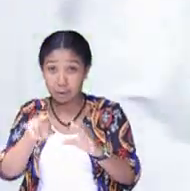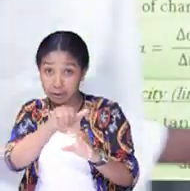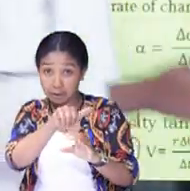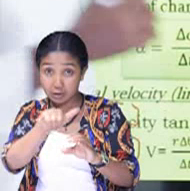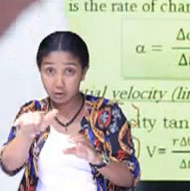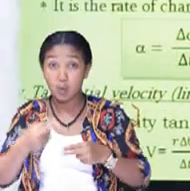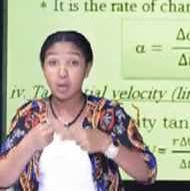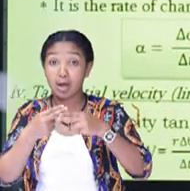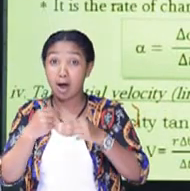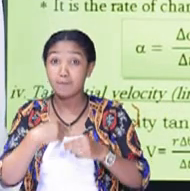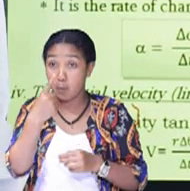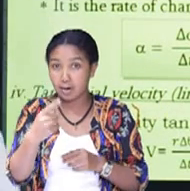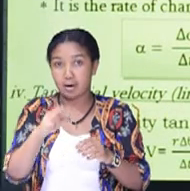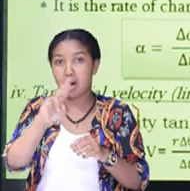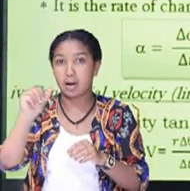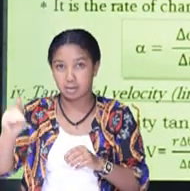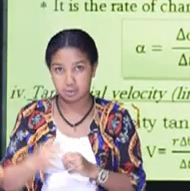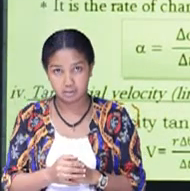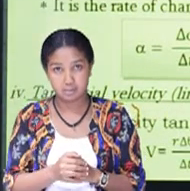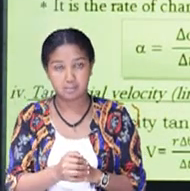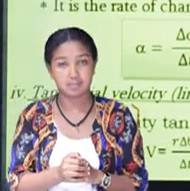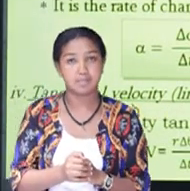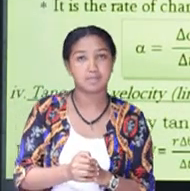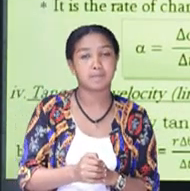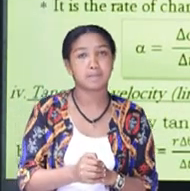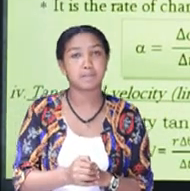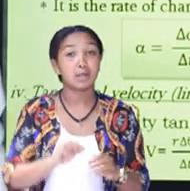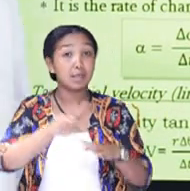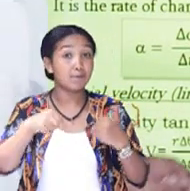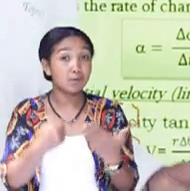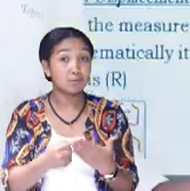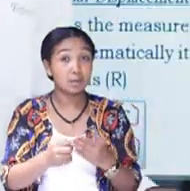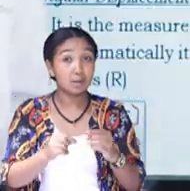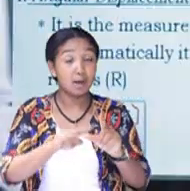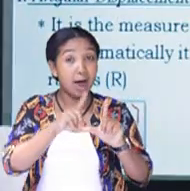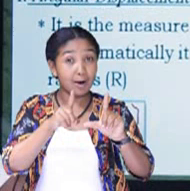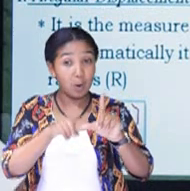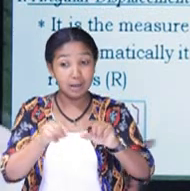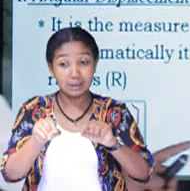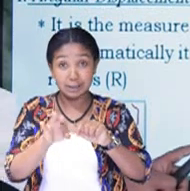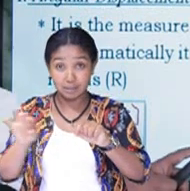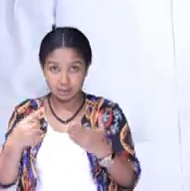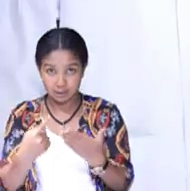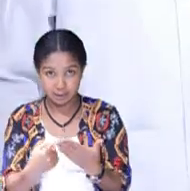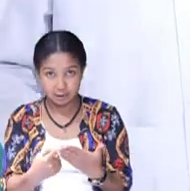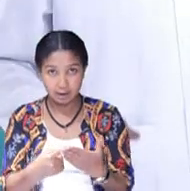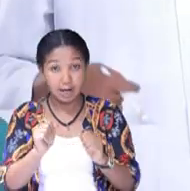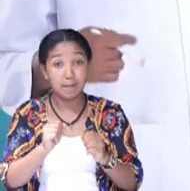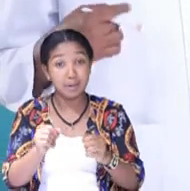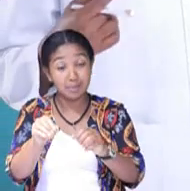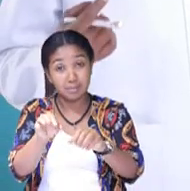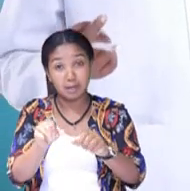radius r, we have 1 rad. We call it to be 1 rad. Therefore, angular displacement here can